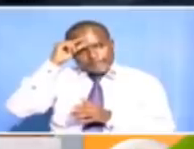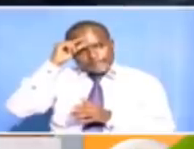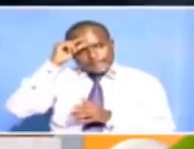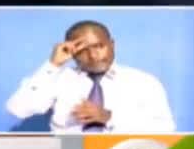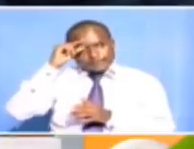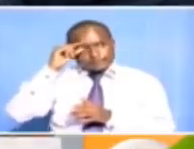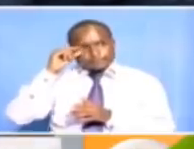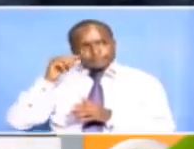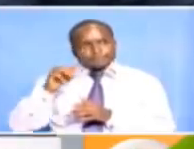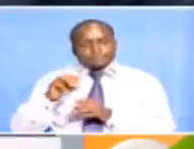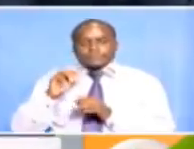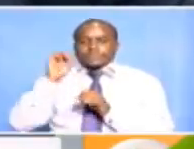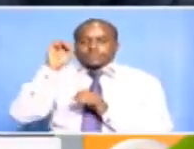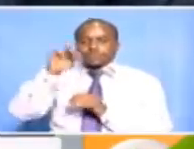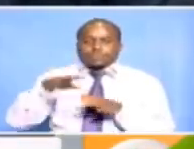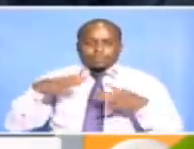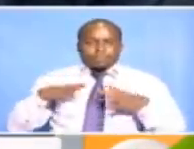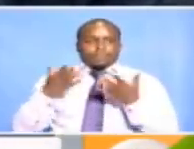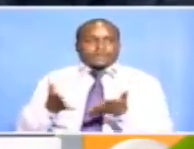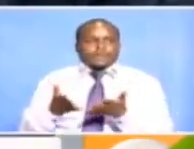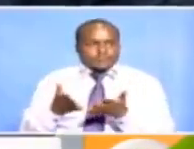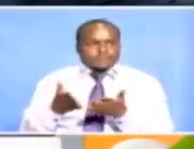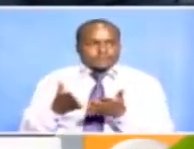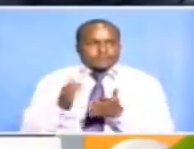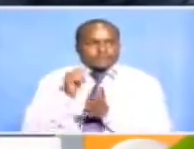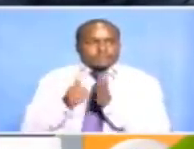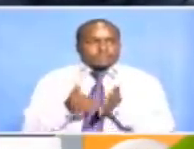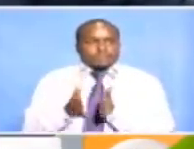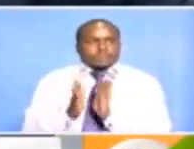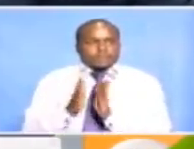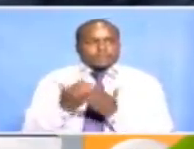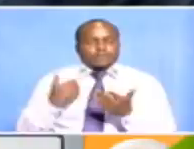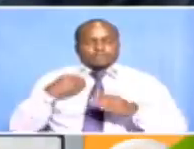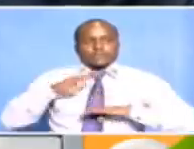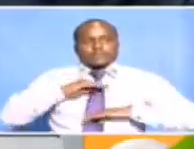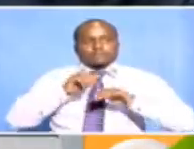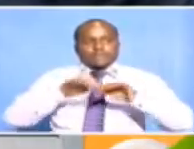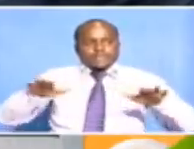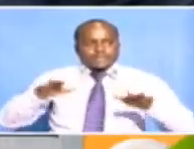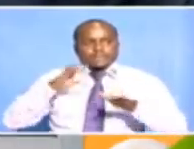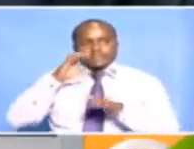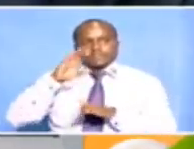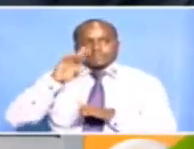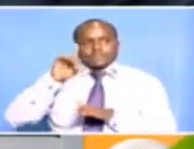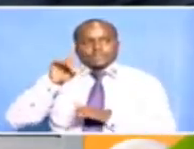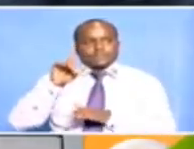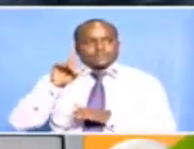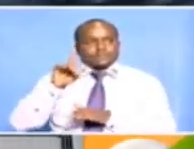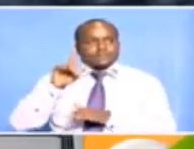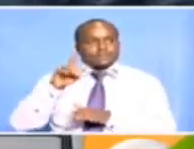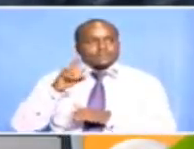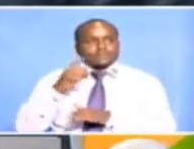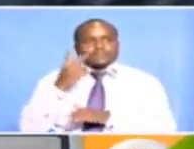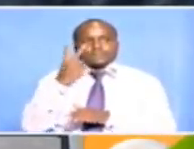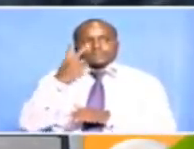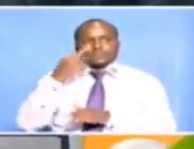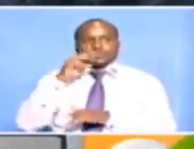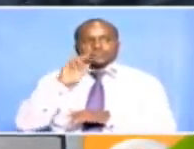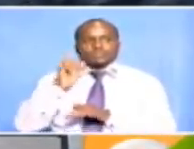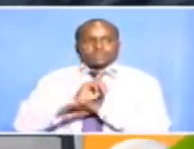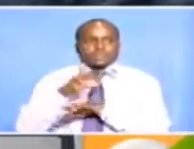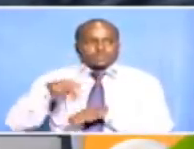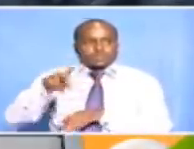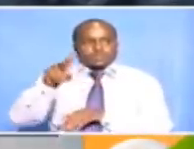abiria hapo from railway where there's sufficient land to the CBD is just 2 minutes walk, less